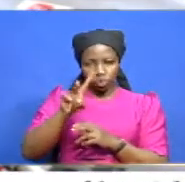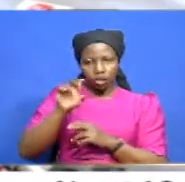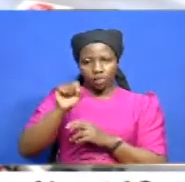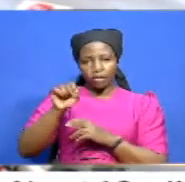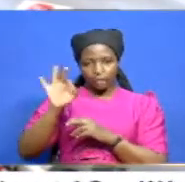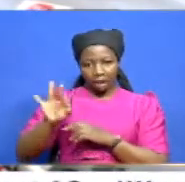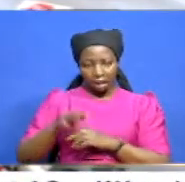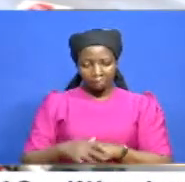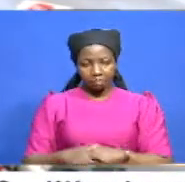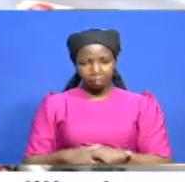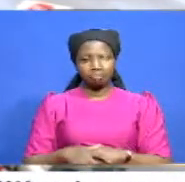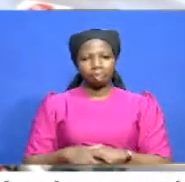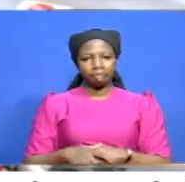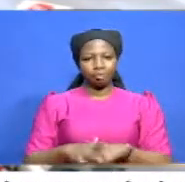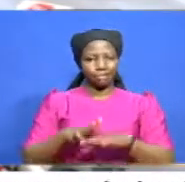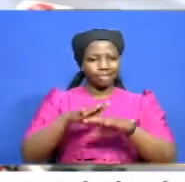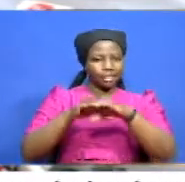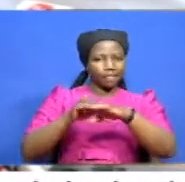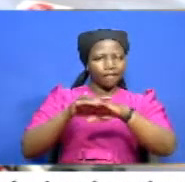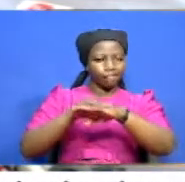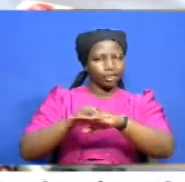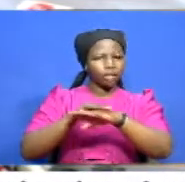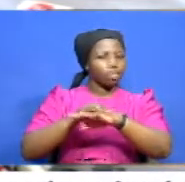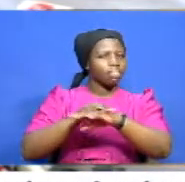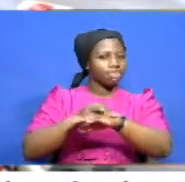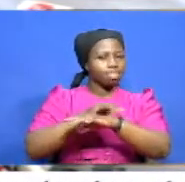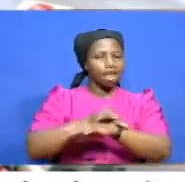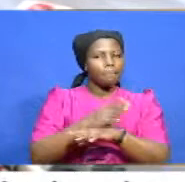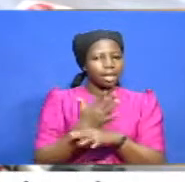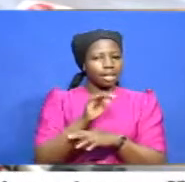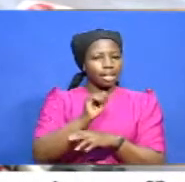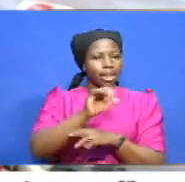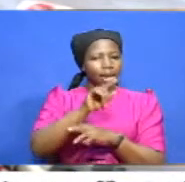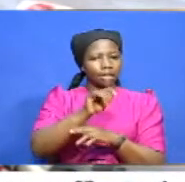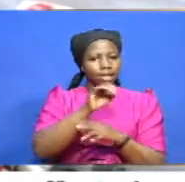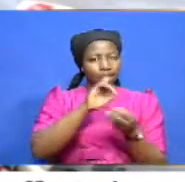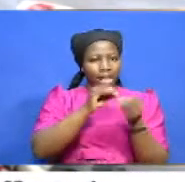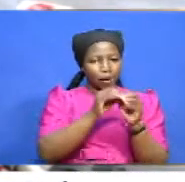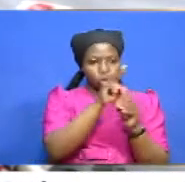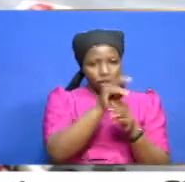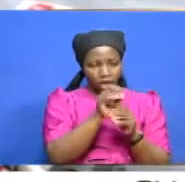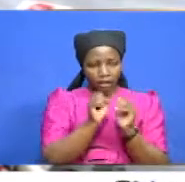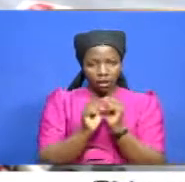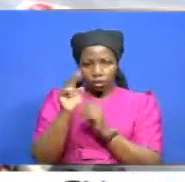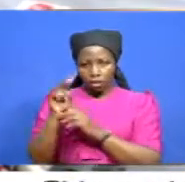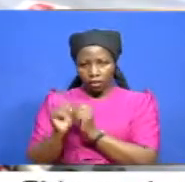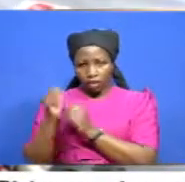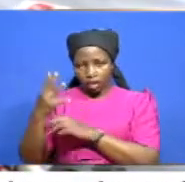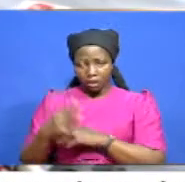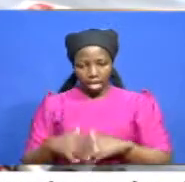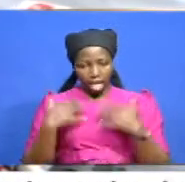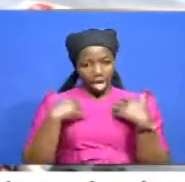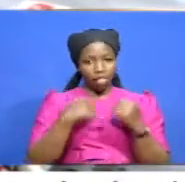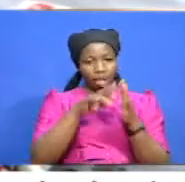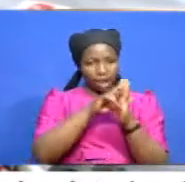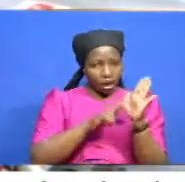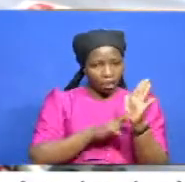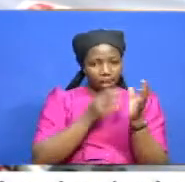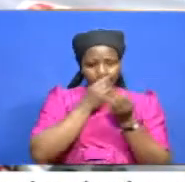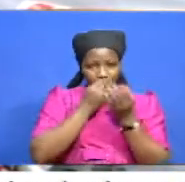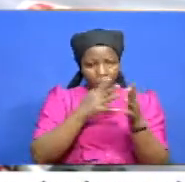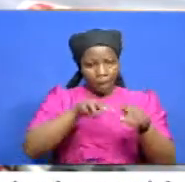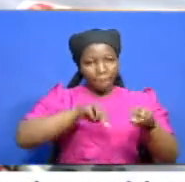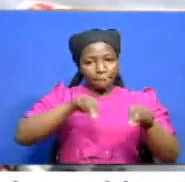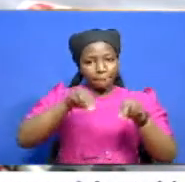253, the physiotherapist act number 20 of 2014, the Health Record and Information Managers